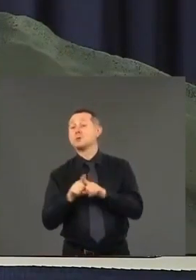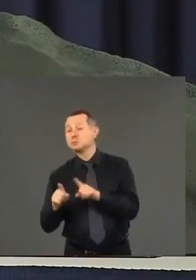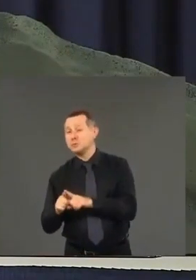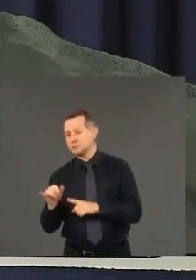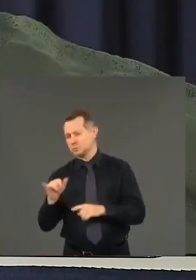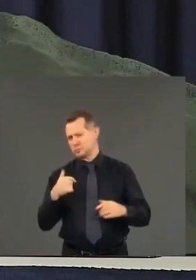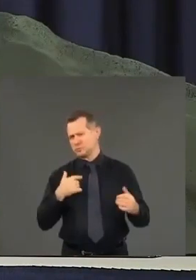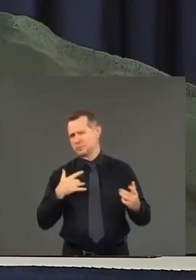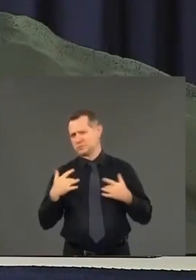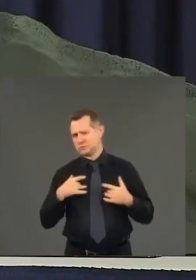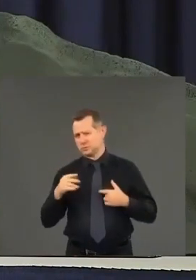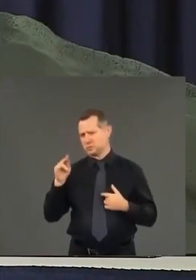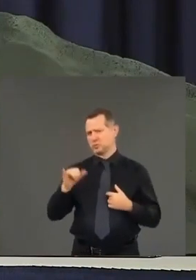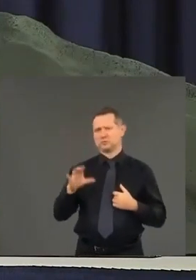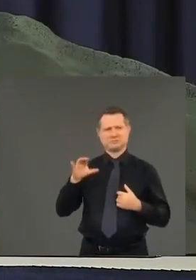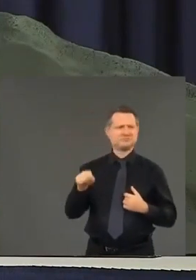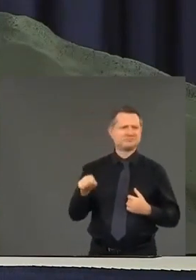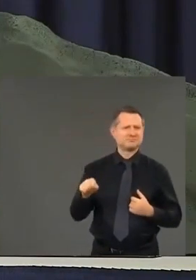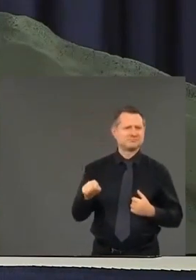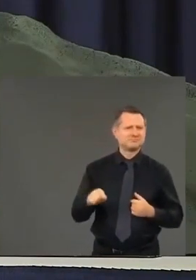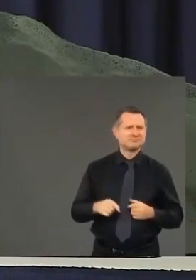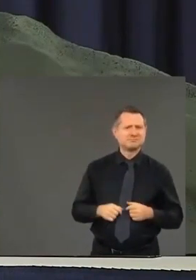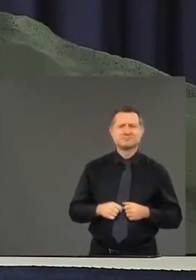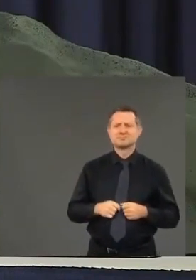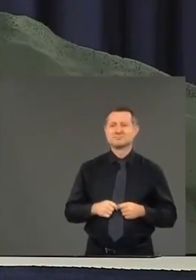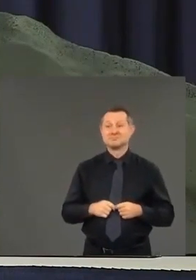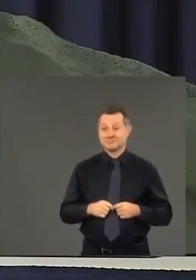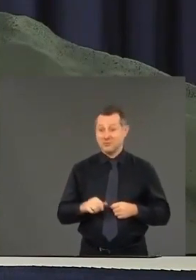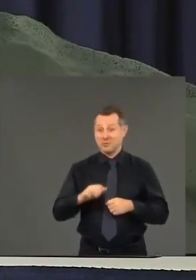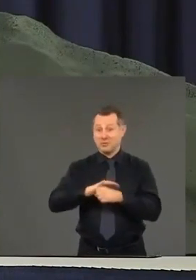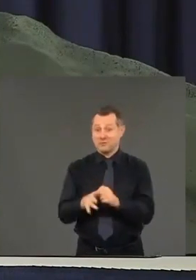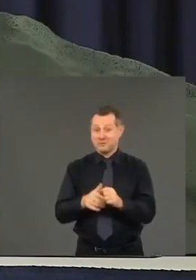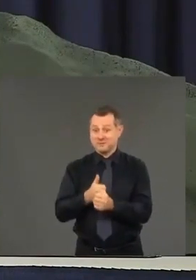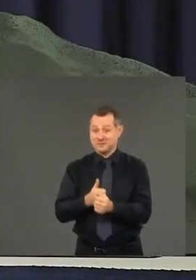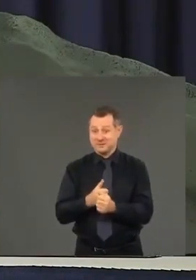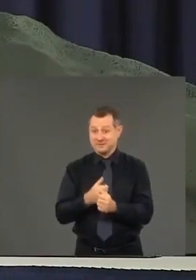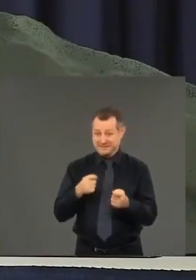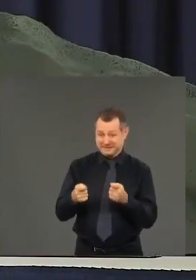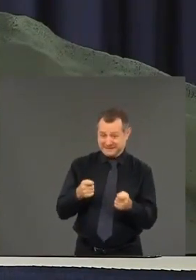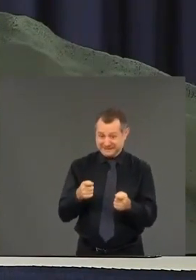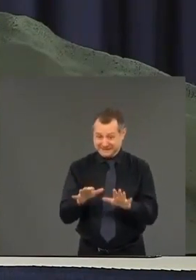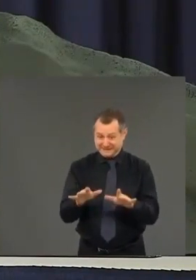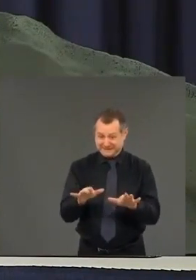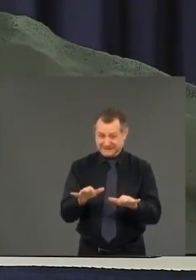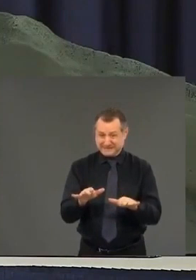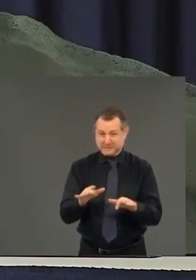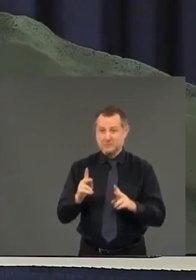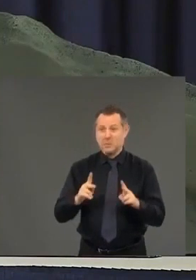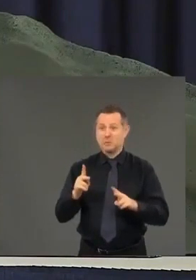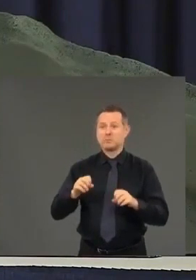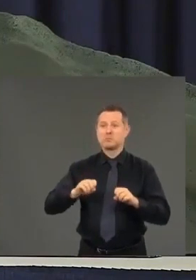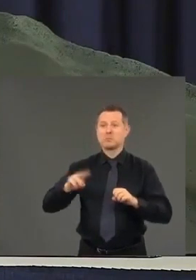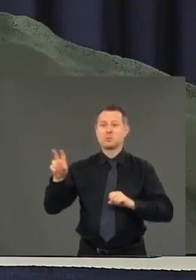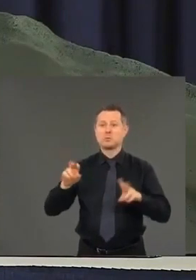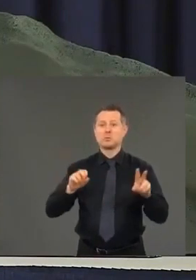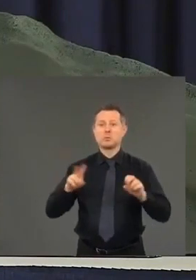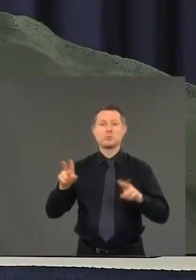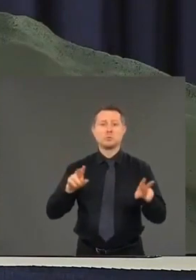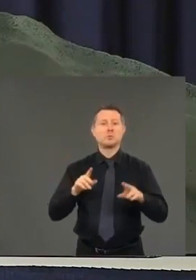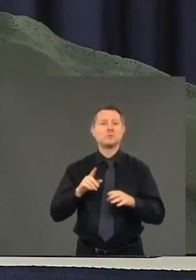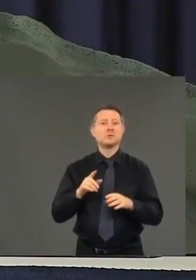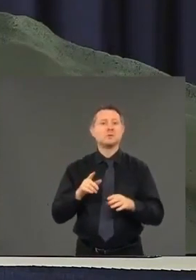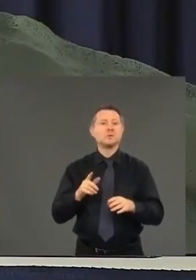city. We have the COVID that we're dealing with. A lot of people moved out of the city during COVID. You